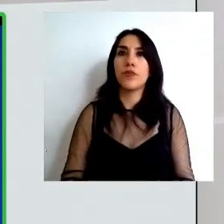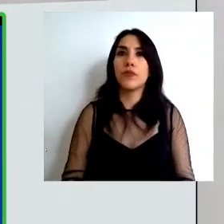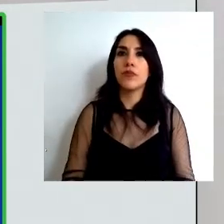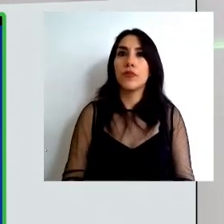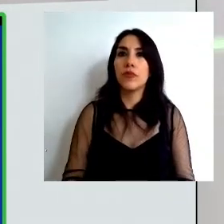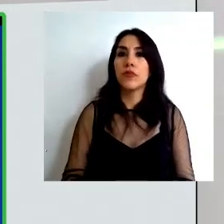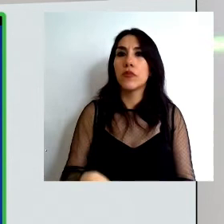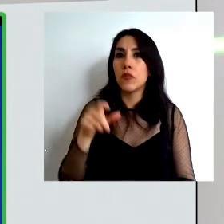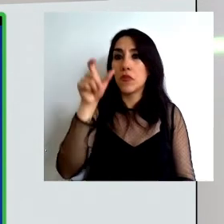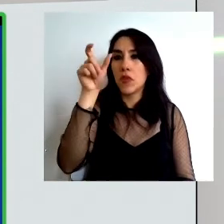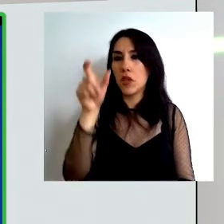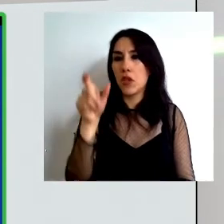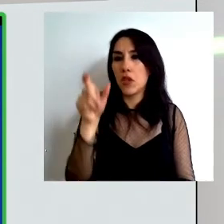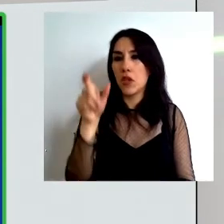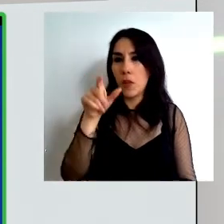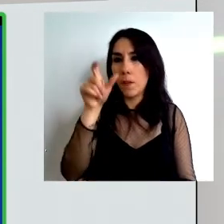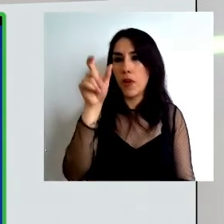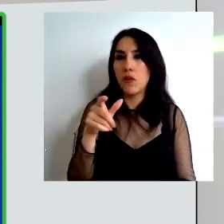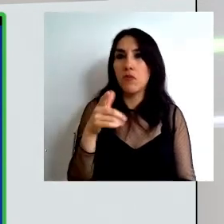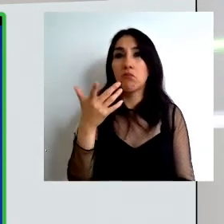this?